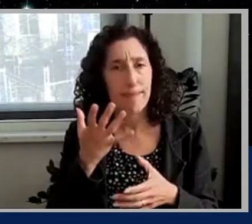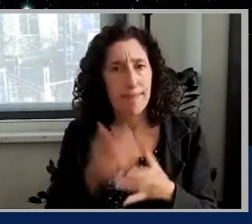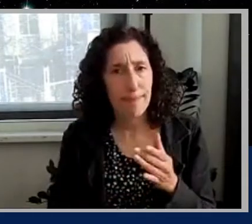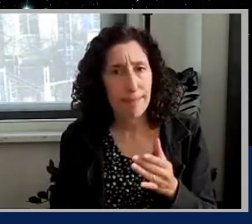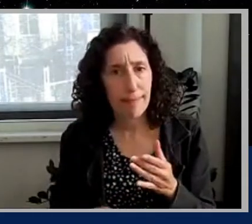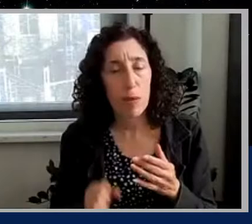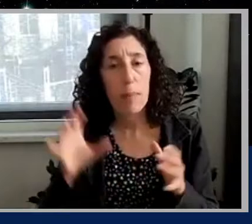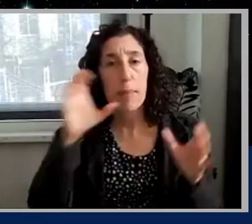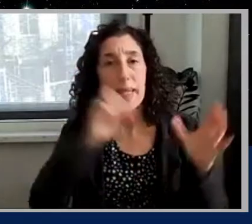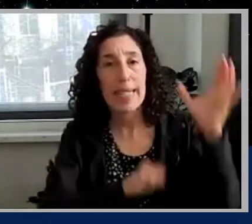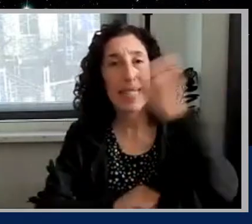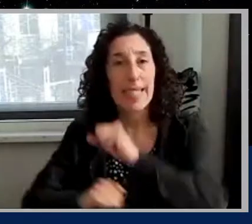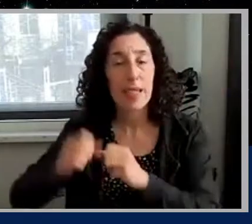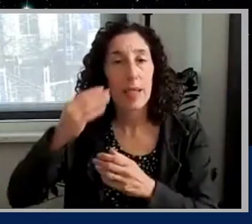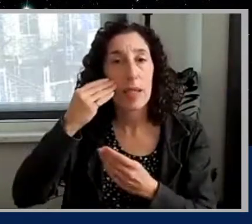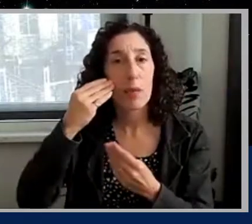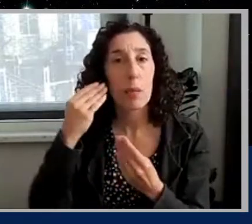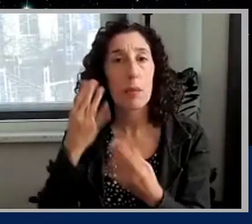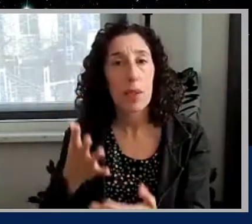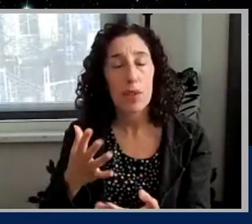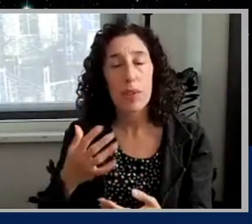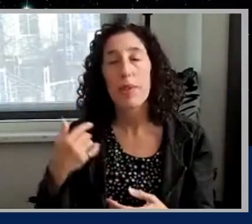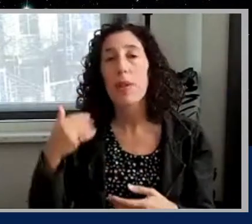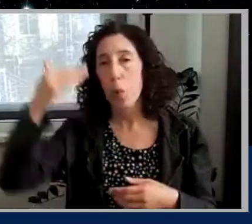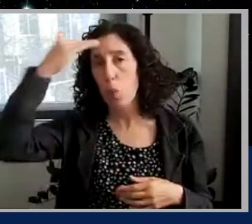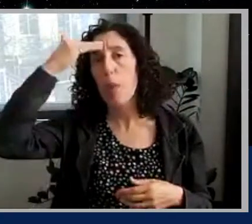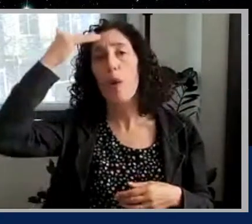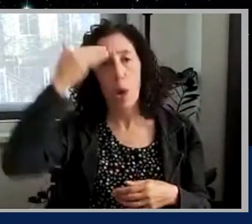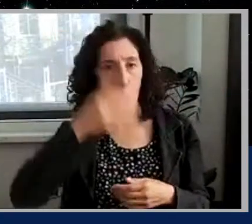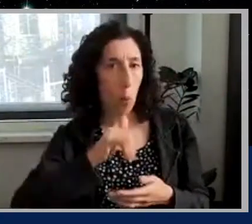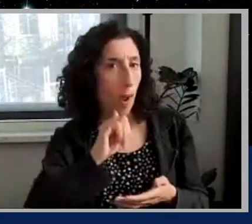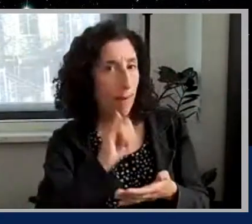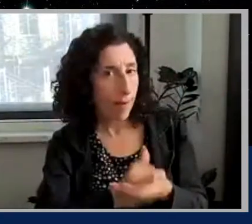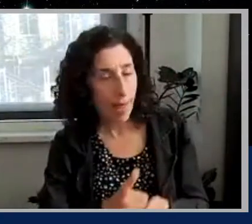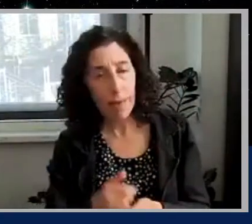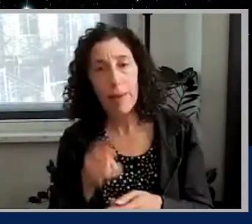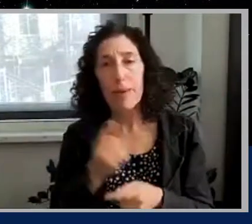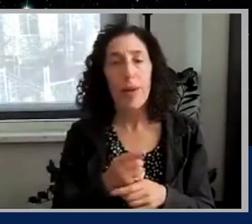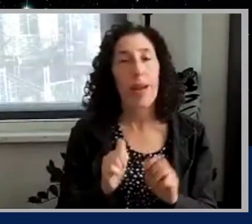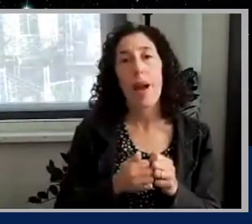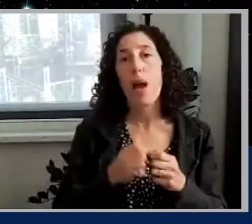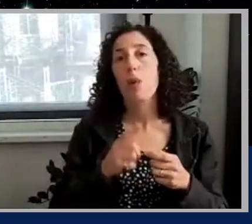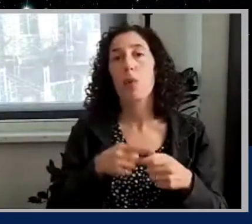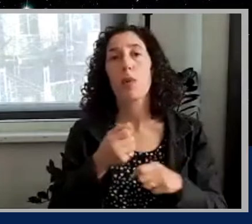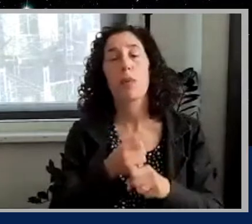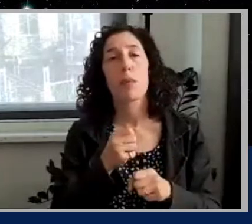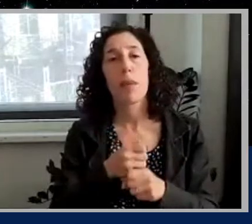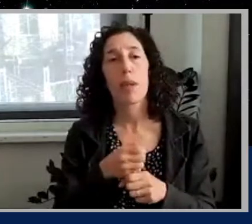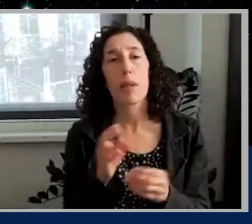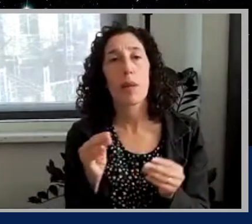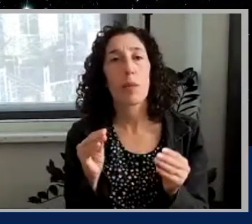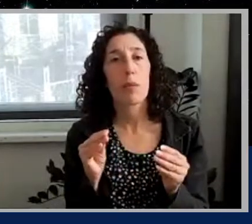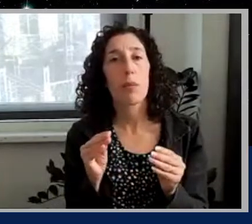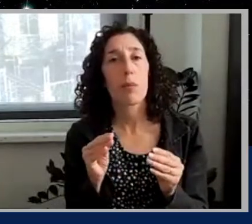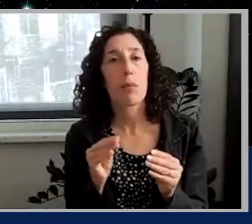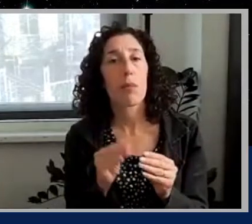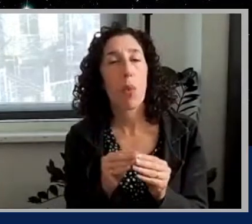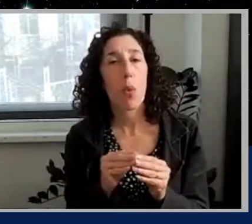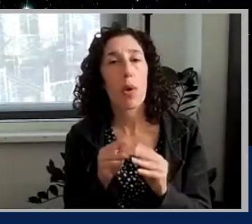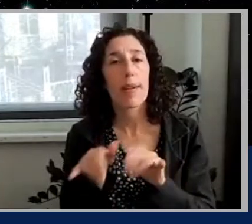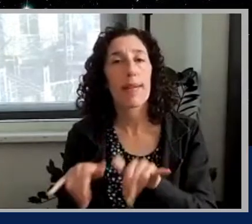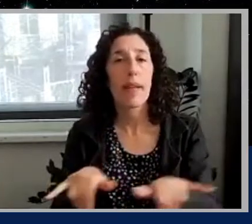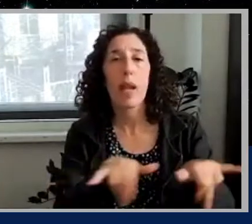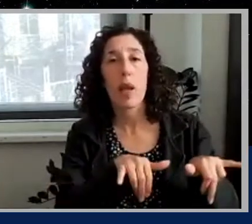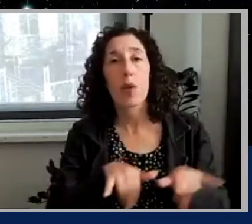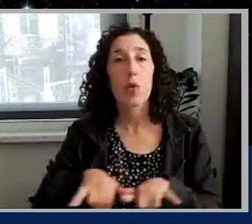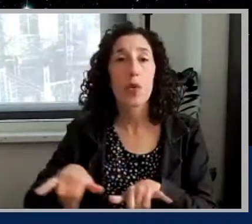But yeah, so either cohesion or manipulable things across different platforms. Yeah. Good point.